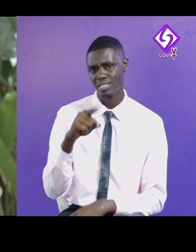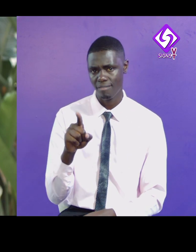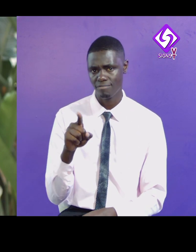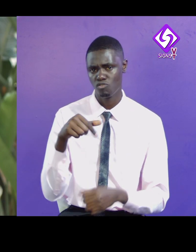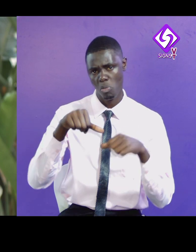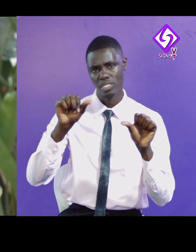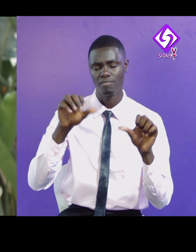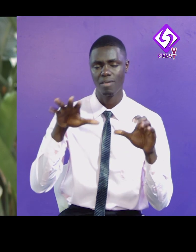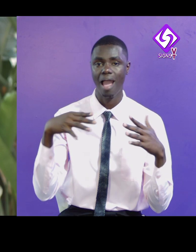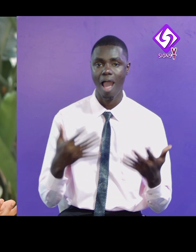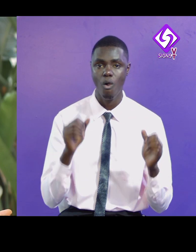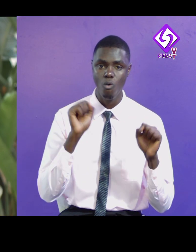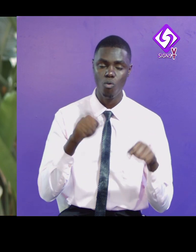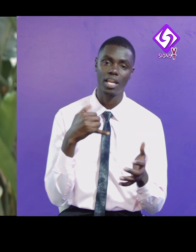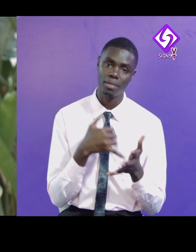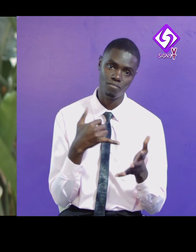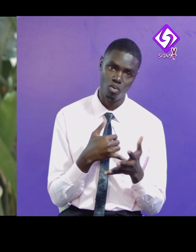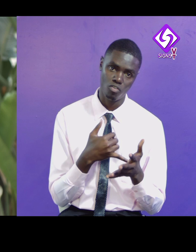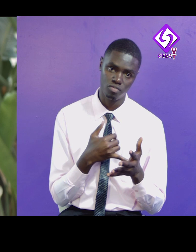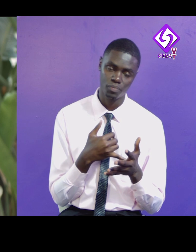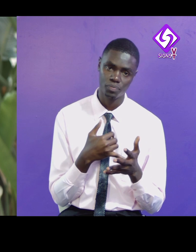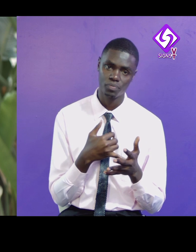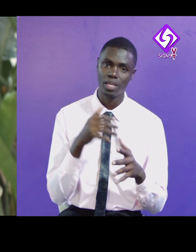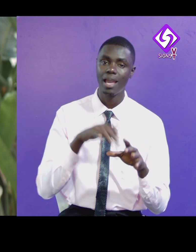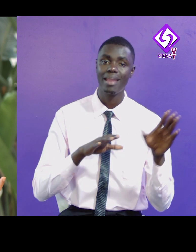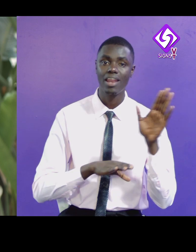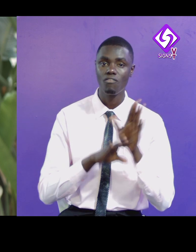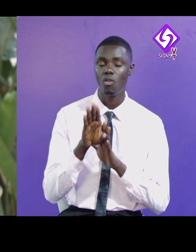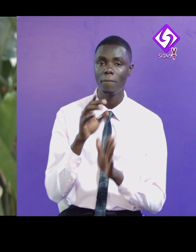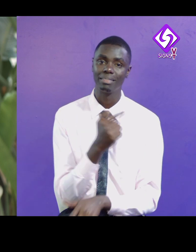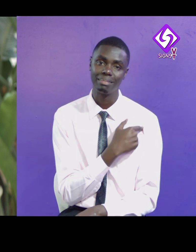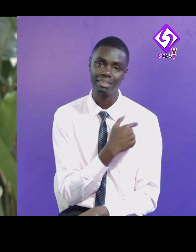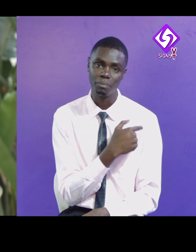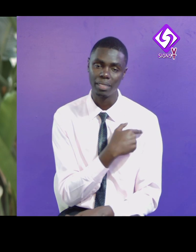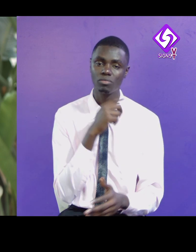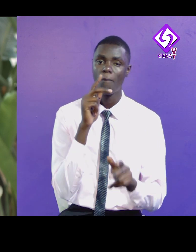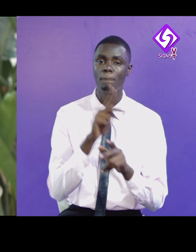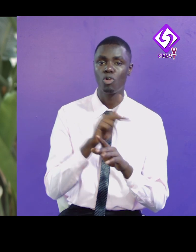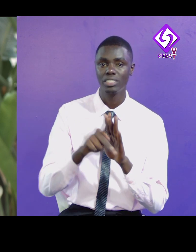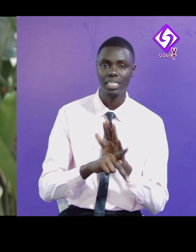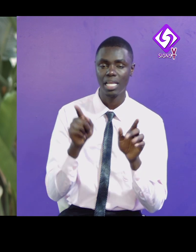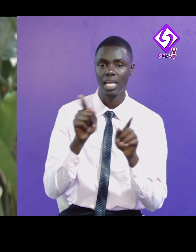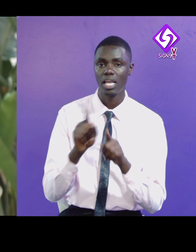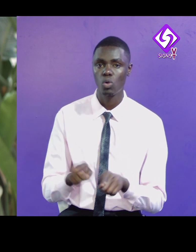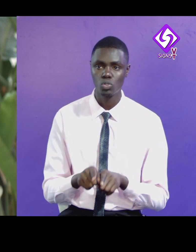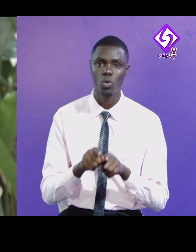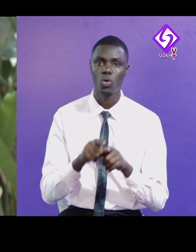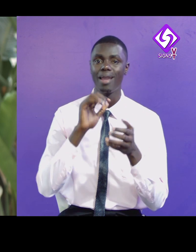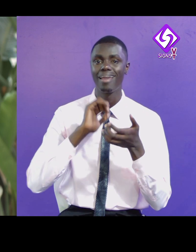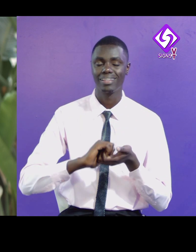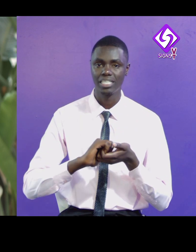yourself, how we can get involved in developing treatments, projects, and